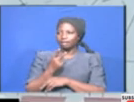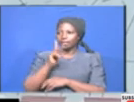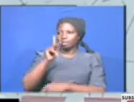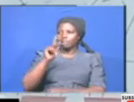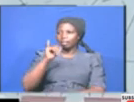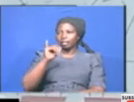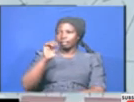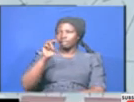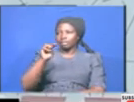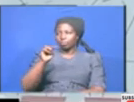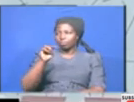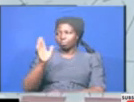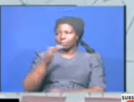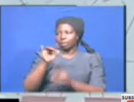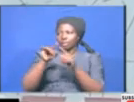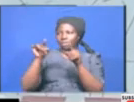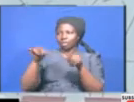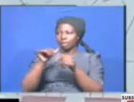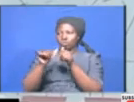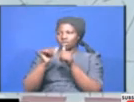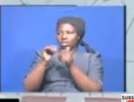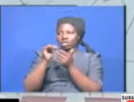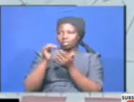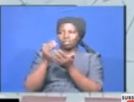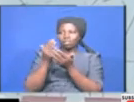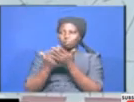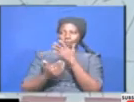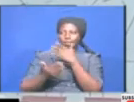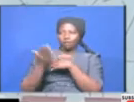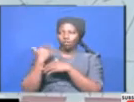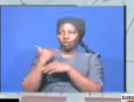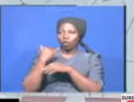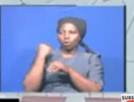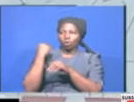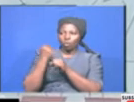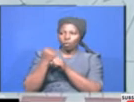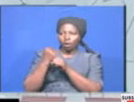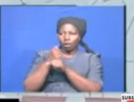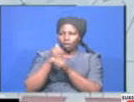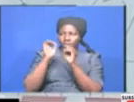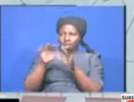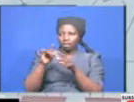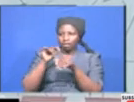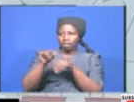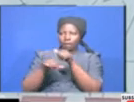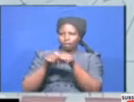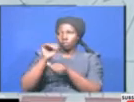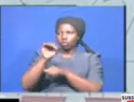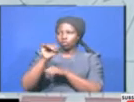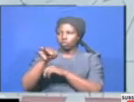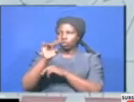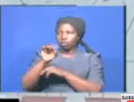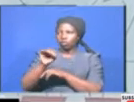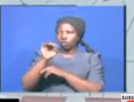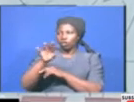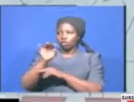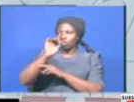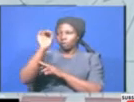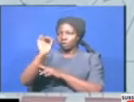that at one point malfunctioned. And that's just about 0.4% of the total number of KIM